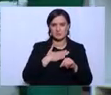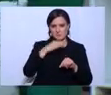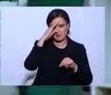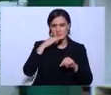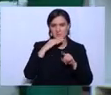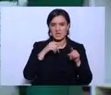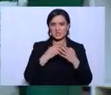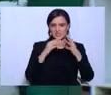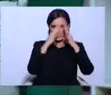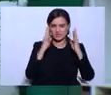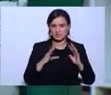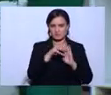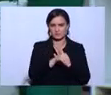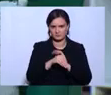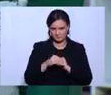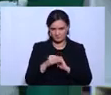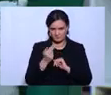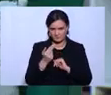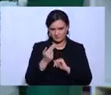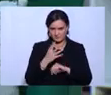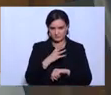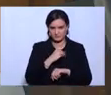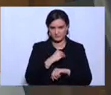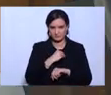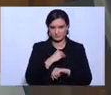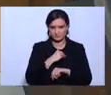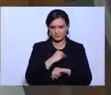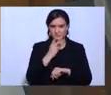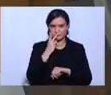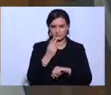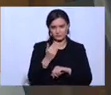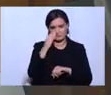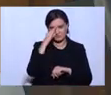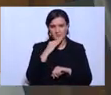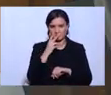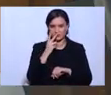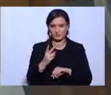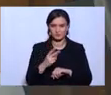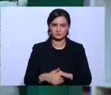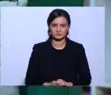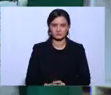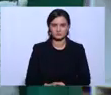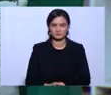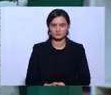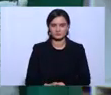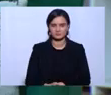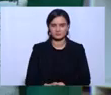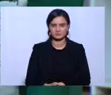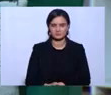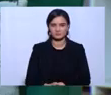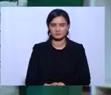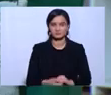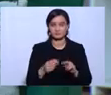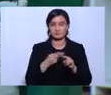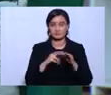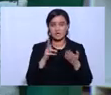in the tent. And they say, oh, well, can we come on to the raft and see your father? And this is what Huck says in response, and this is what